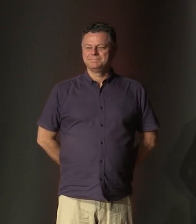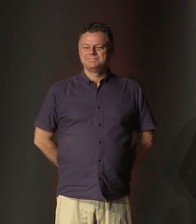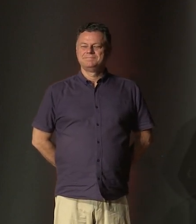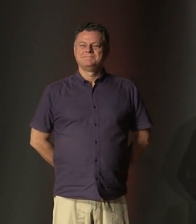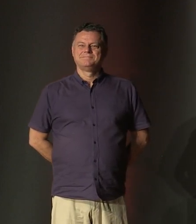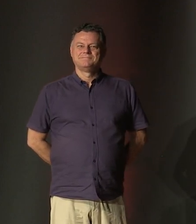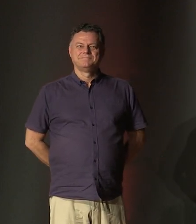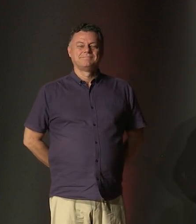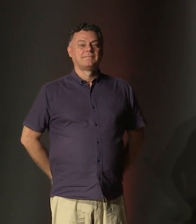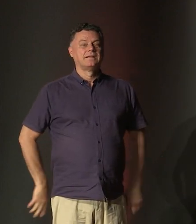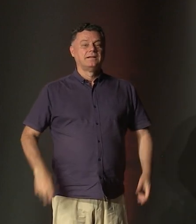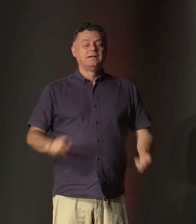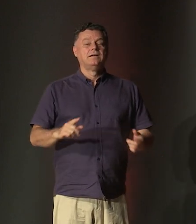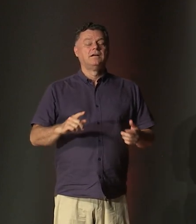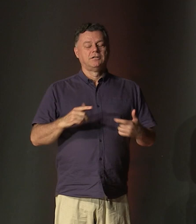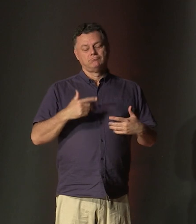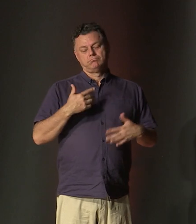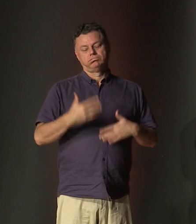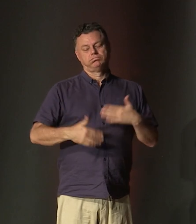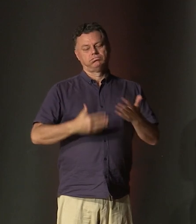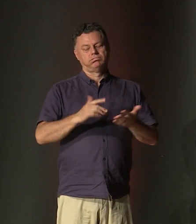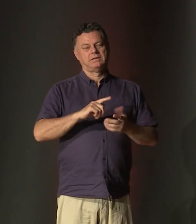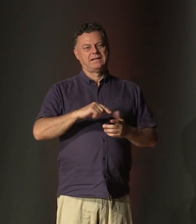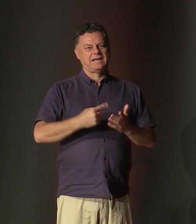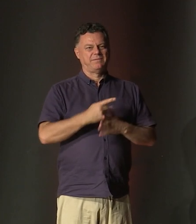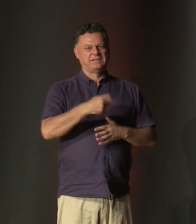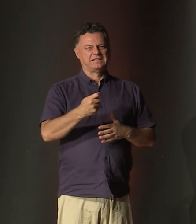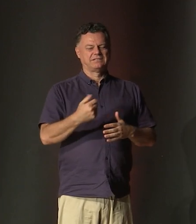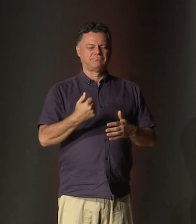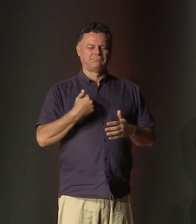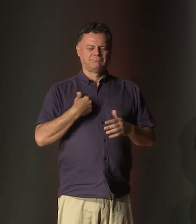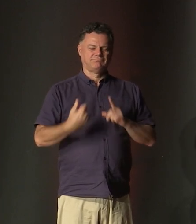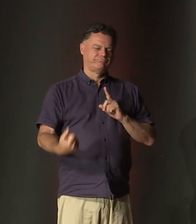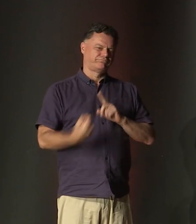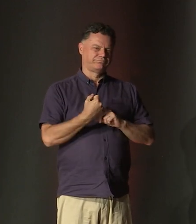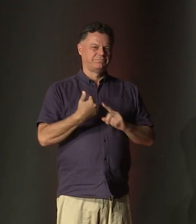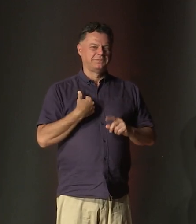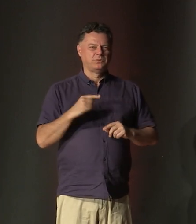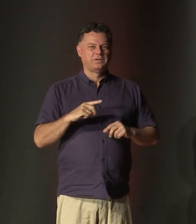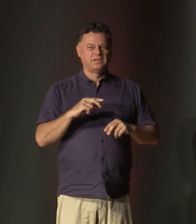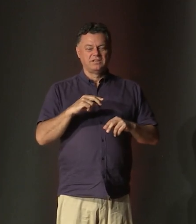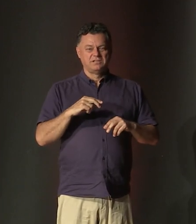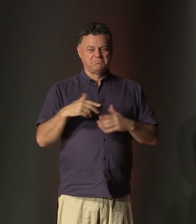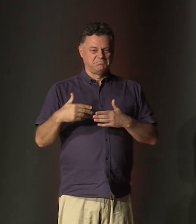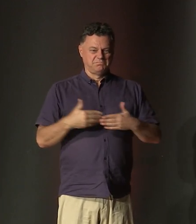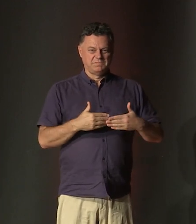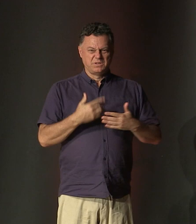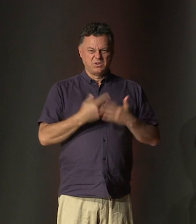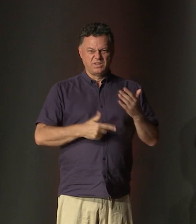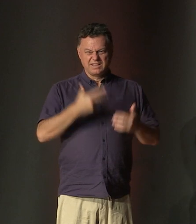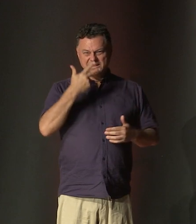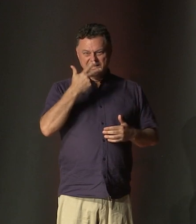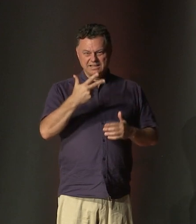What happened next hit us all very hard. When Freya was just 8 months old,